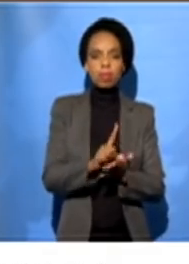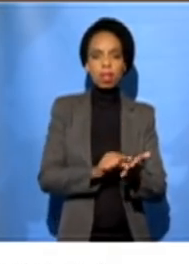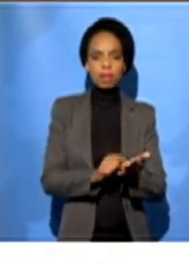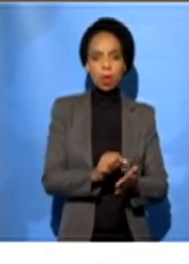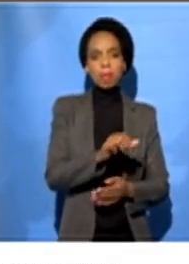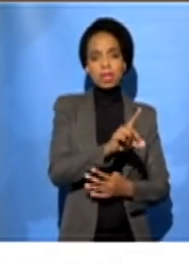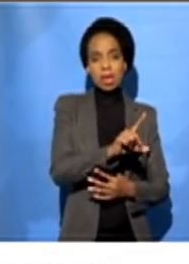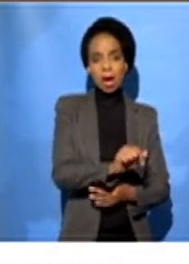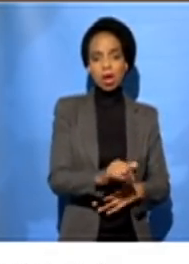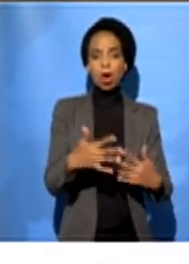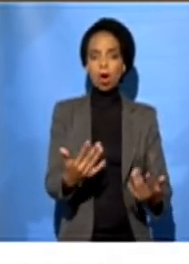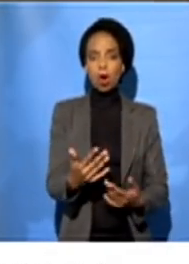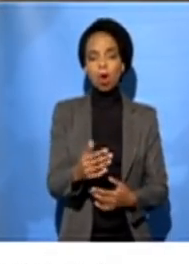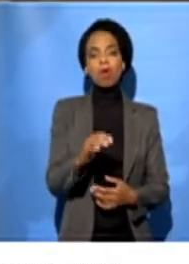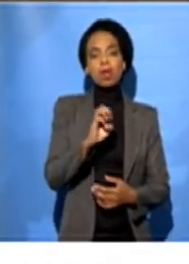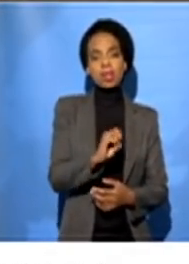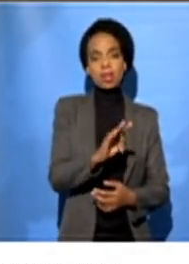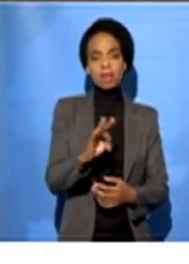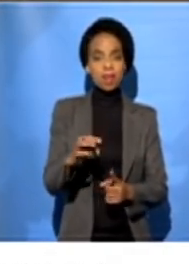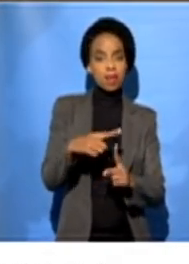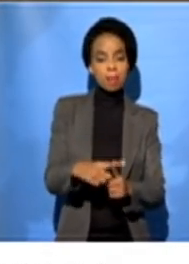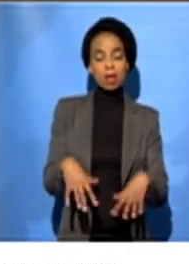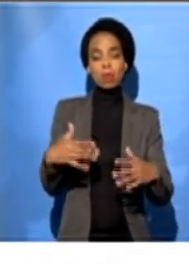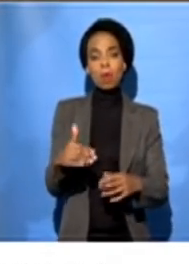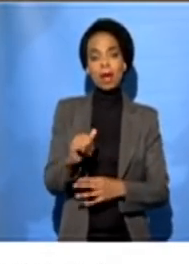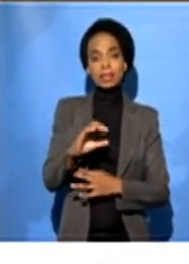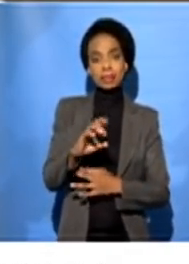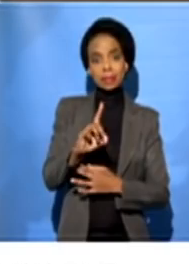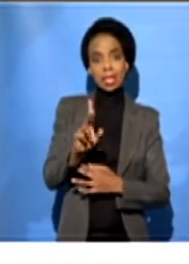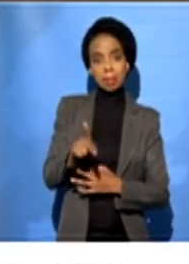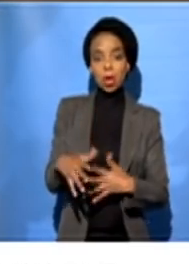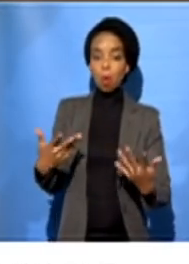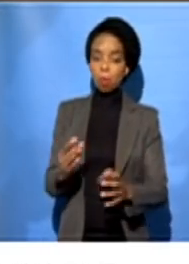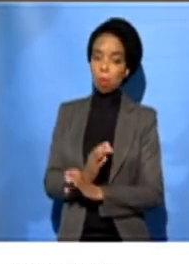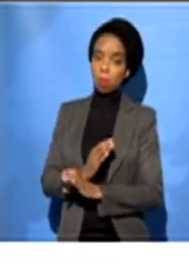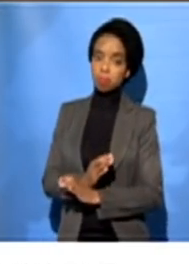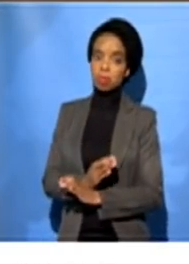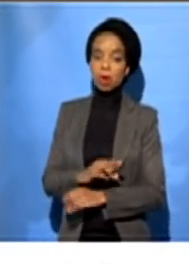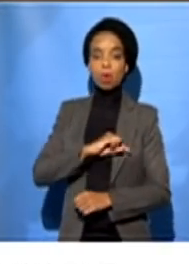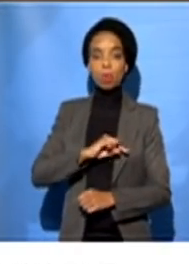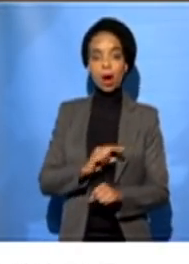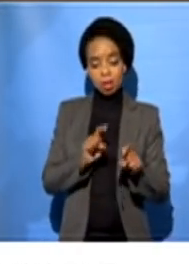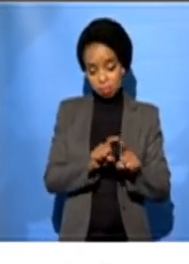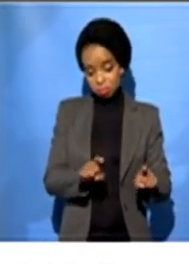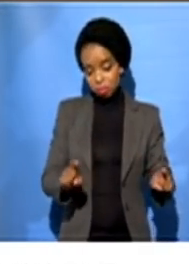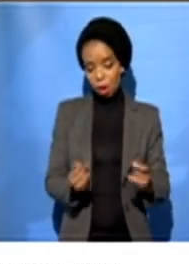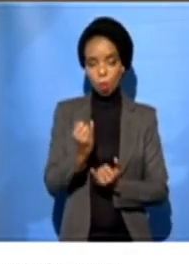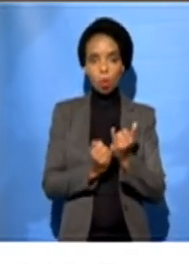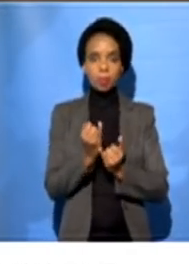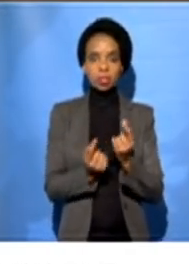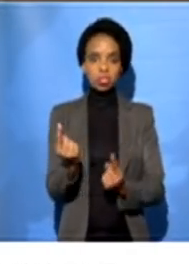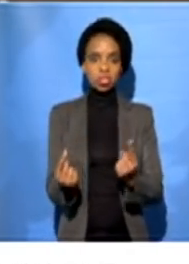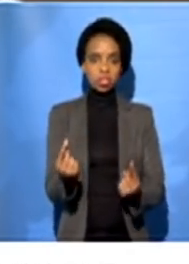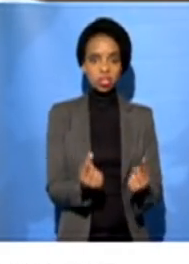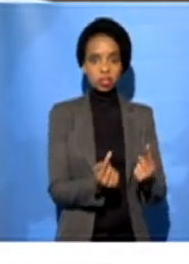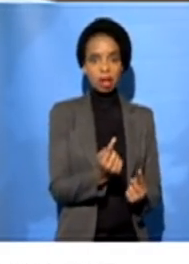Alliance, Freedom Front Plus, ACDP or maybe COPE. Now, these parties are in competition with each other